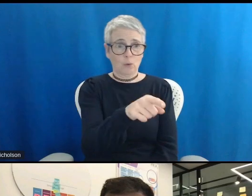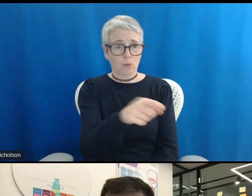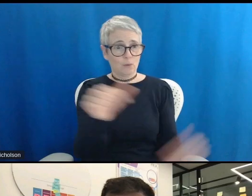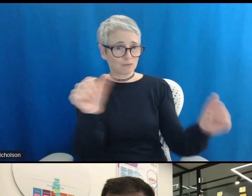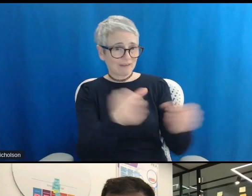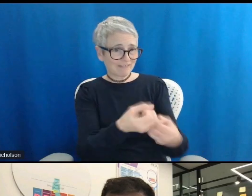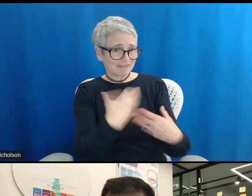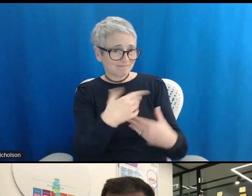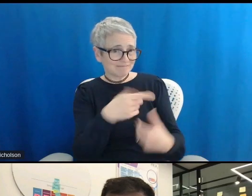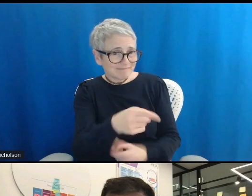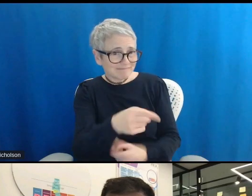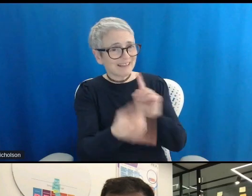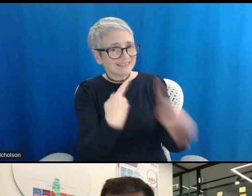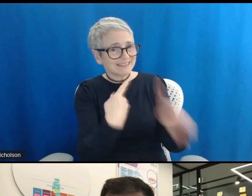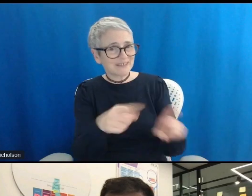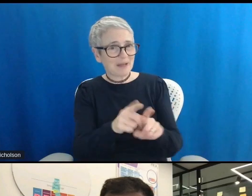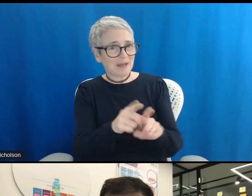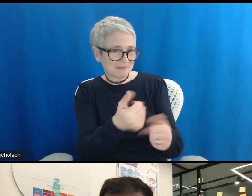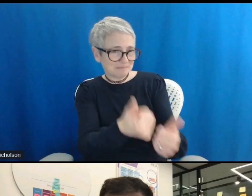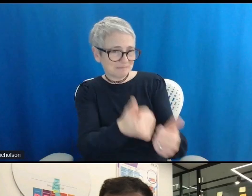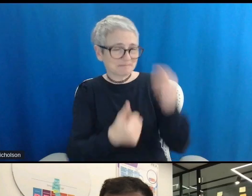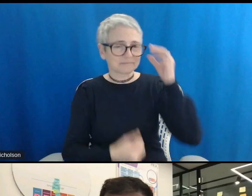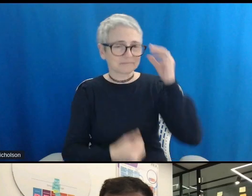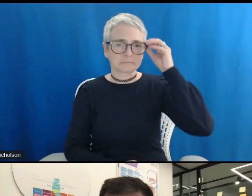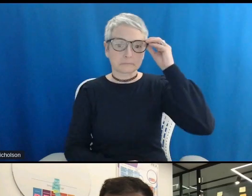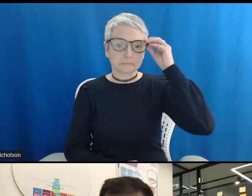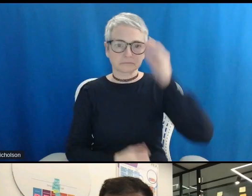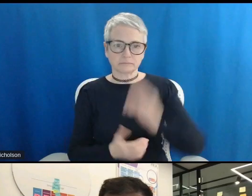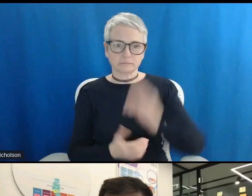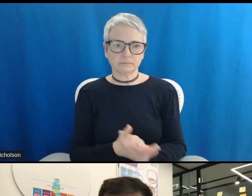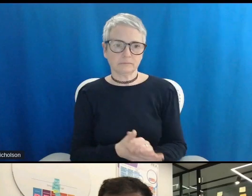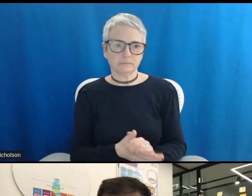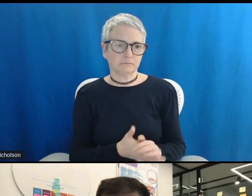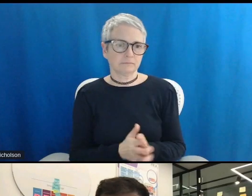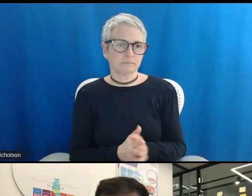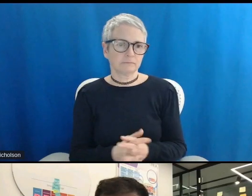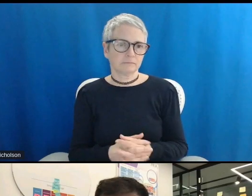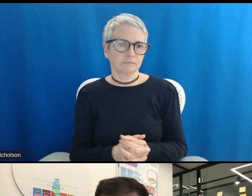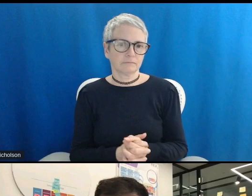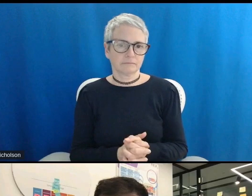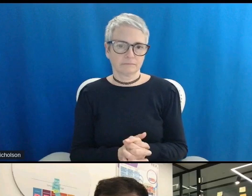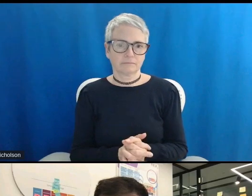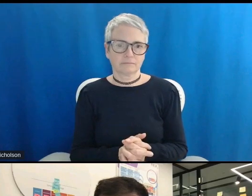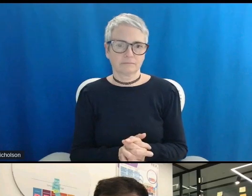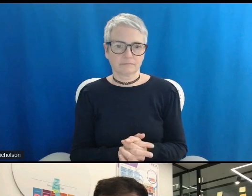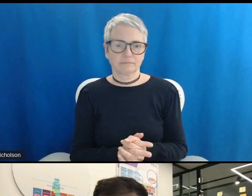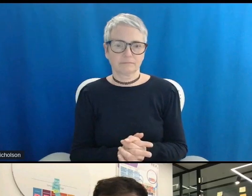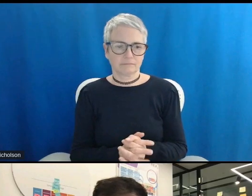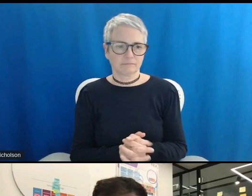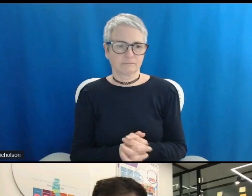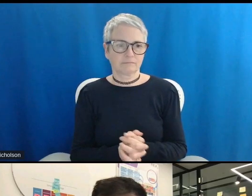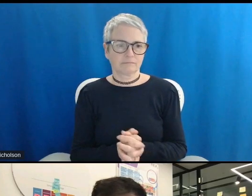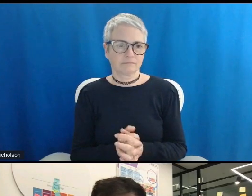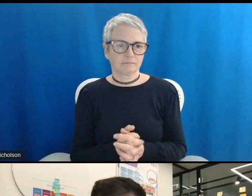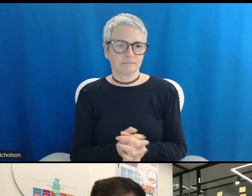Cathy, and also your take on this question on how to get key